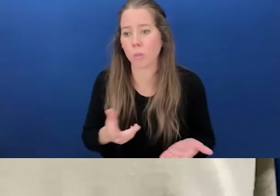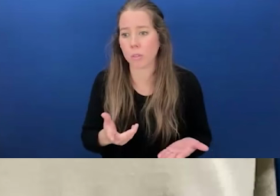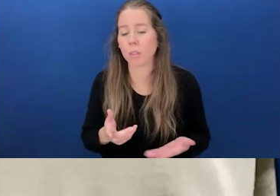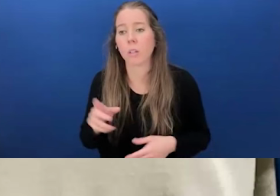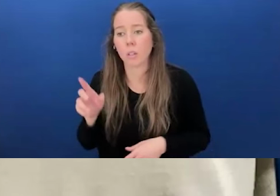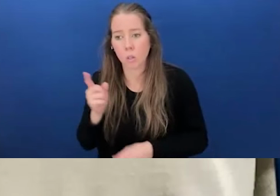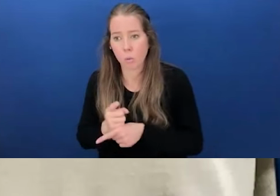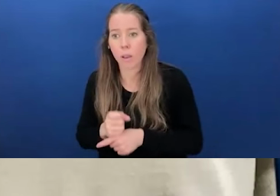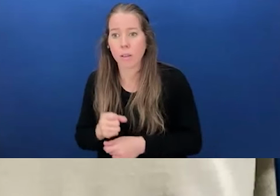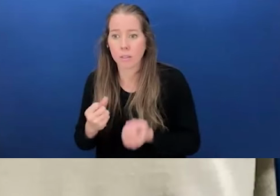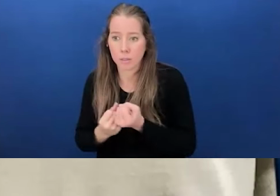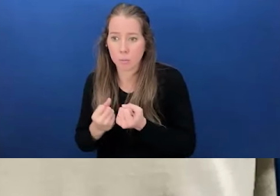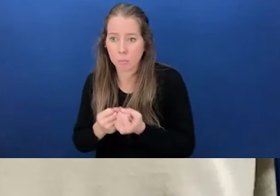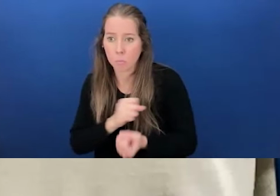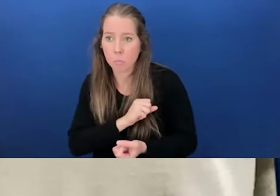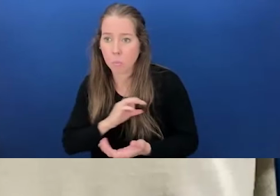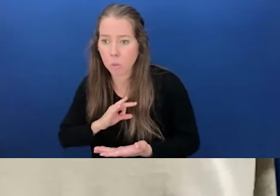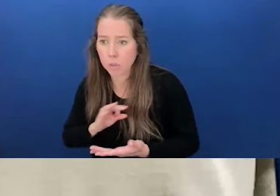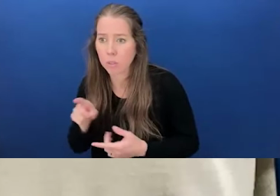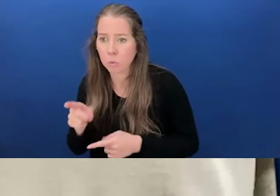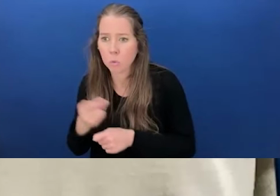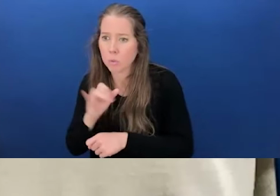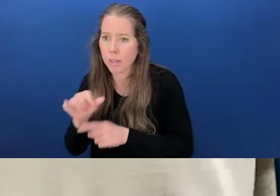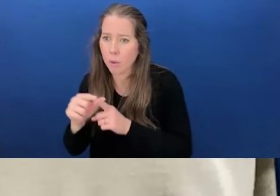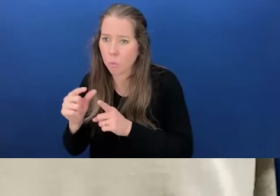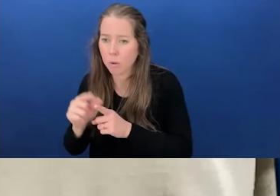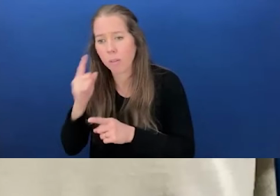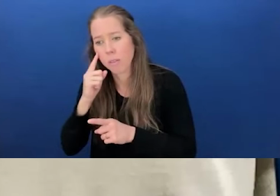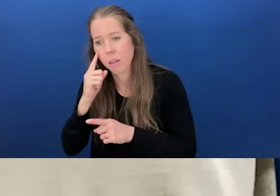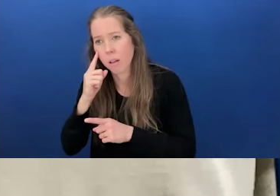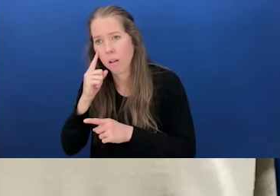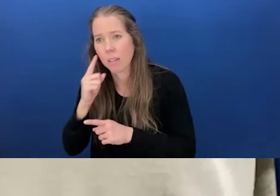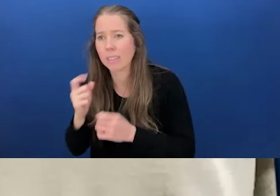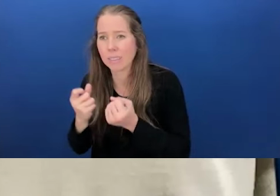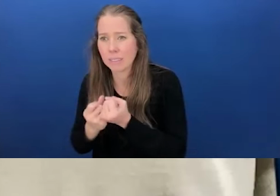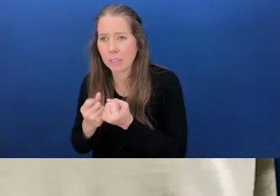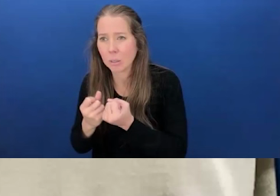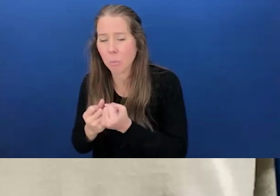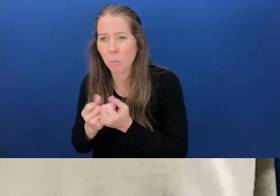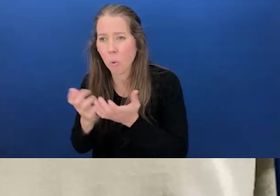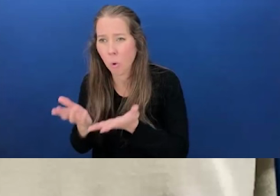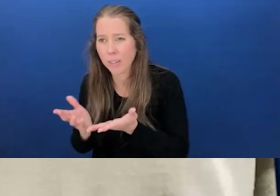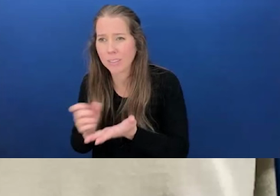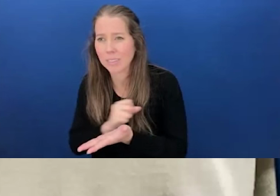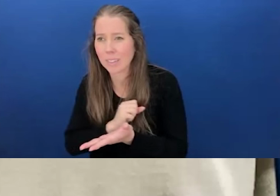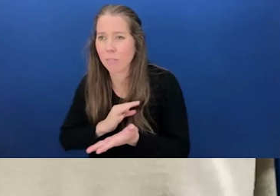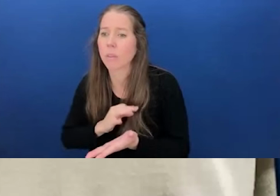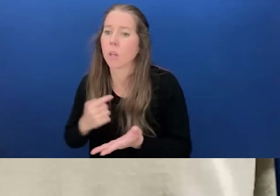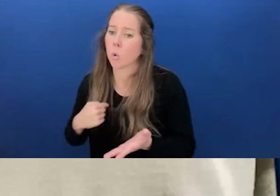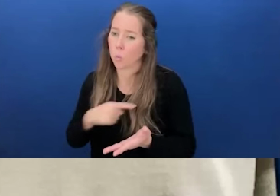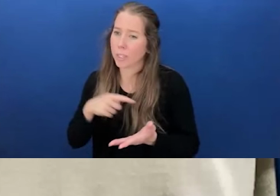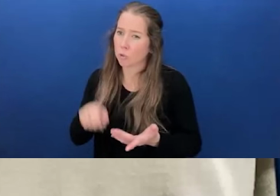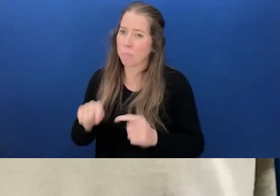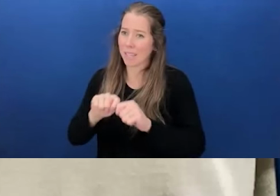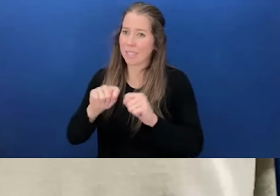might be. No, that's true. Because you used Yeah. that term and I thought, well, Yeah, you're not there to support us. We should be a team.